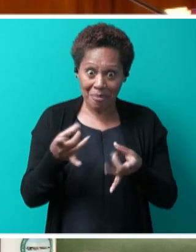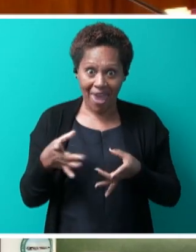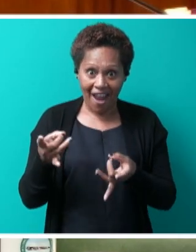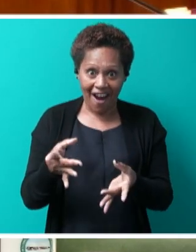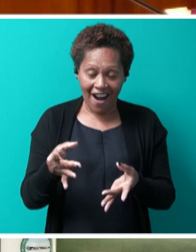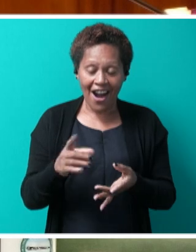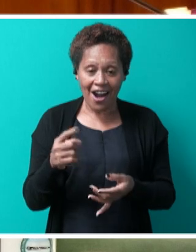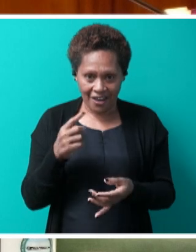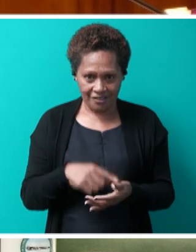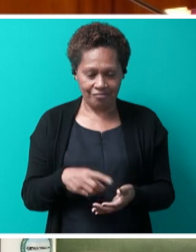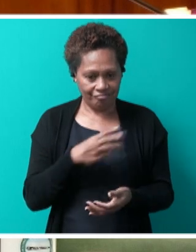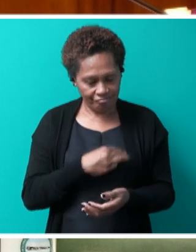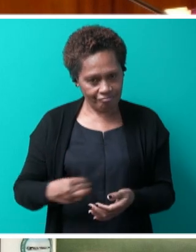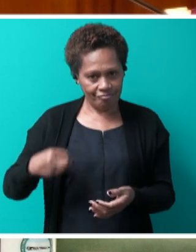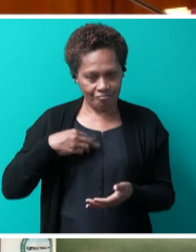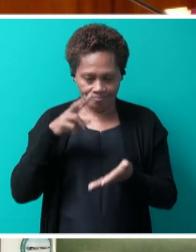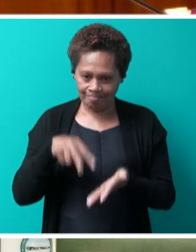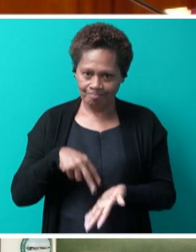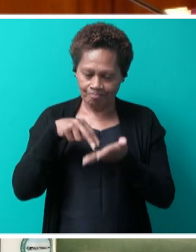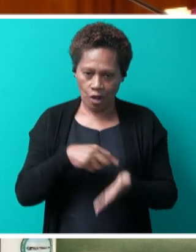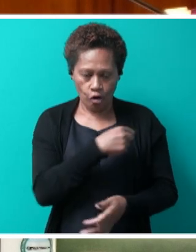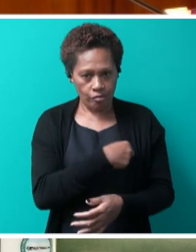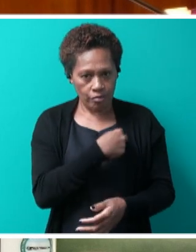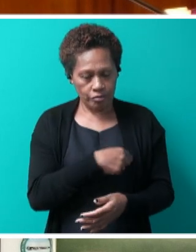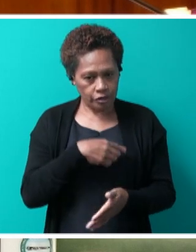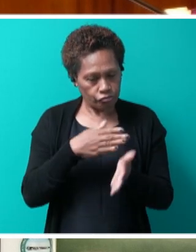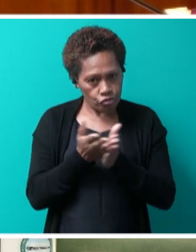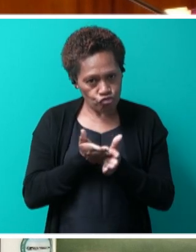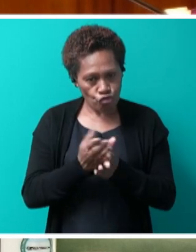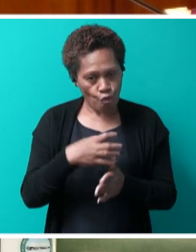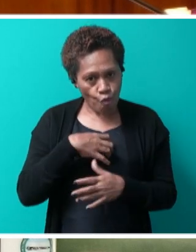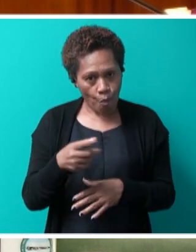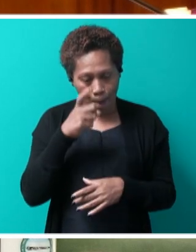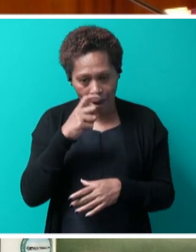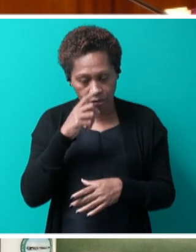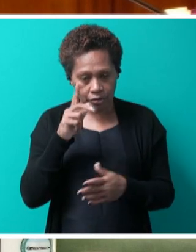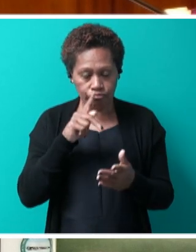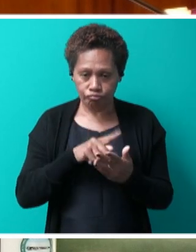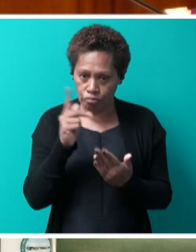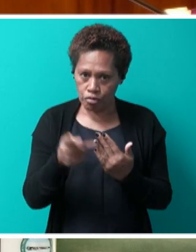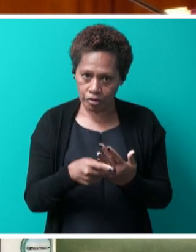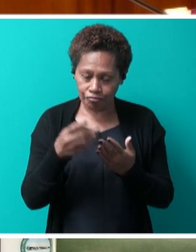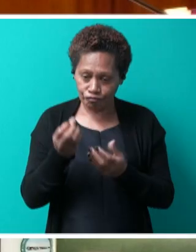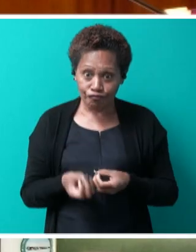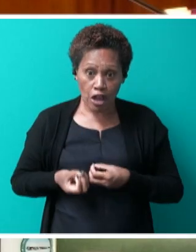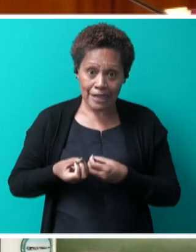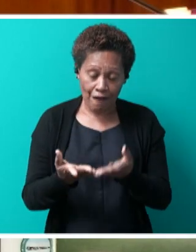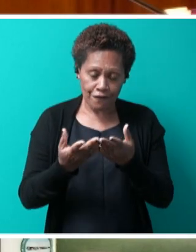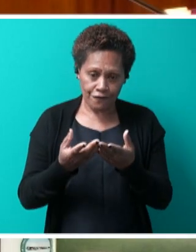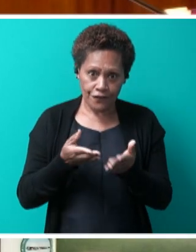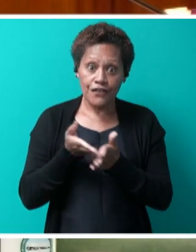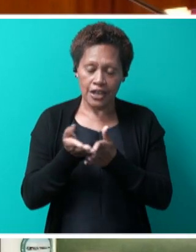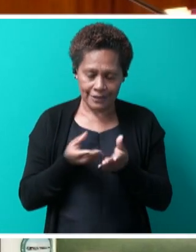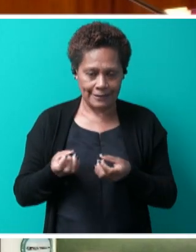ministry remains steadfast in its commitment to serve all Fijians. These programs are more than service delivery. They